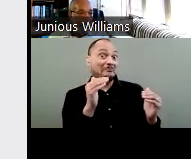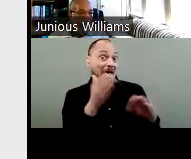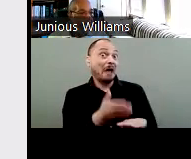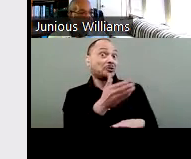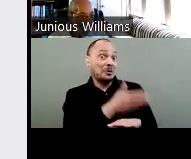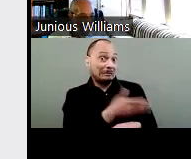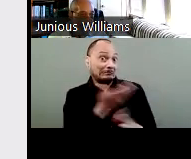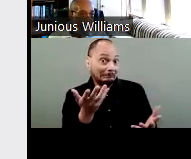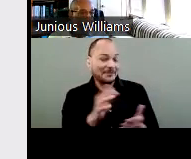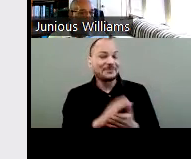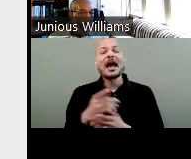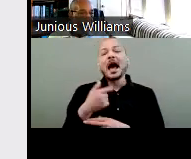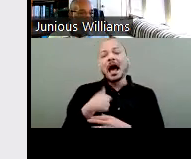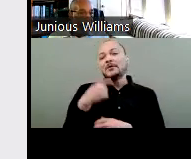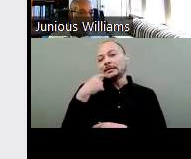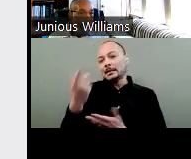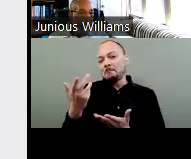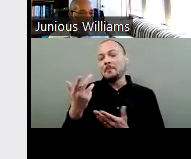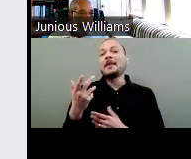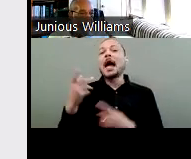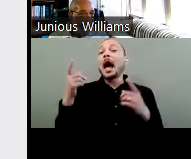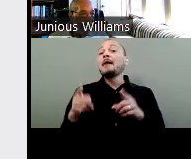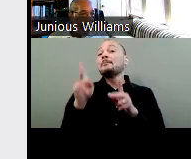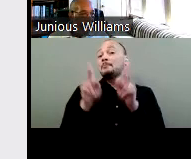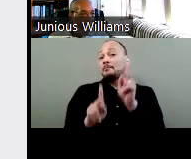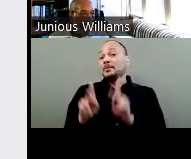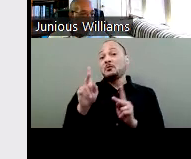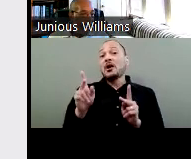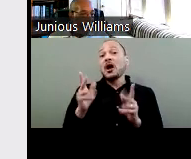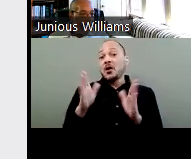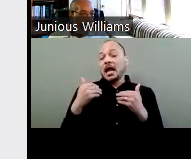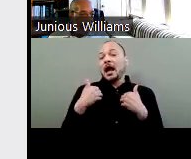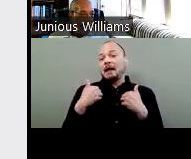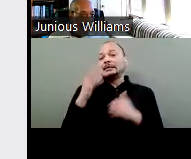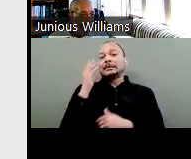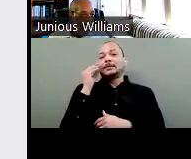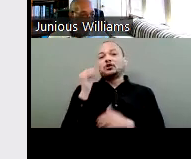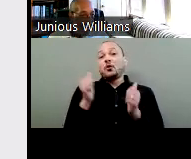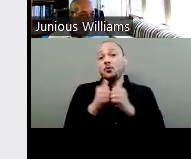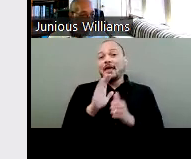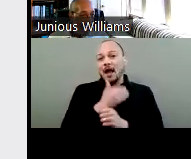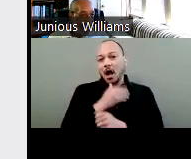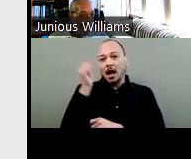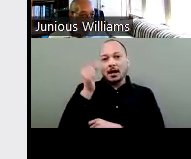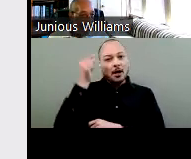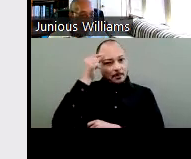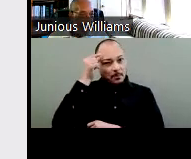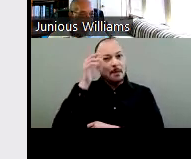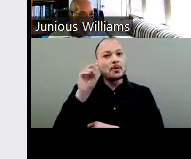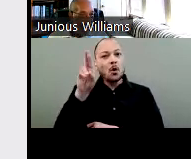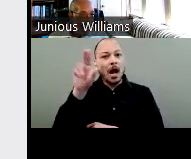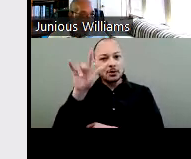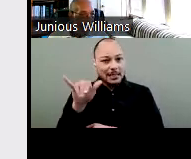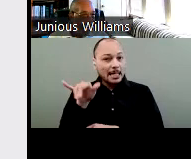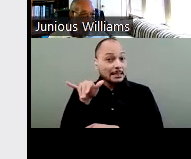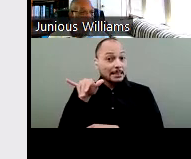upgraded. I would argue that when people who have had these experiences with our bureaucracies stay at the